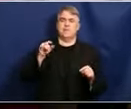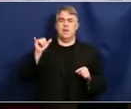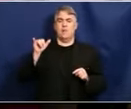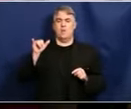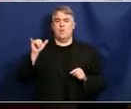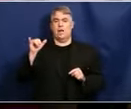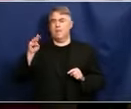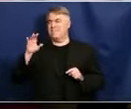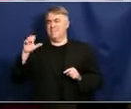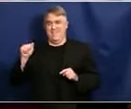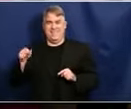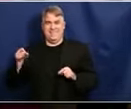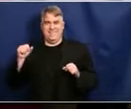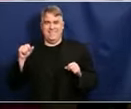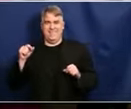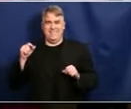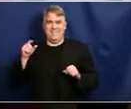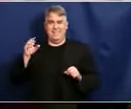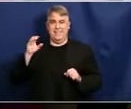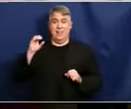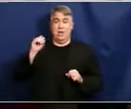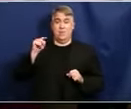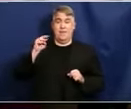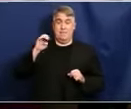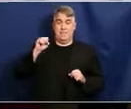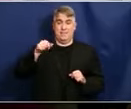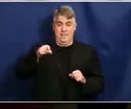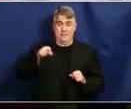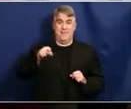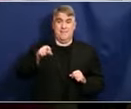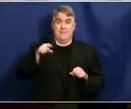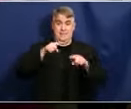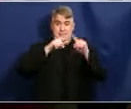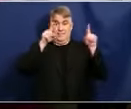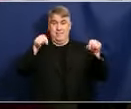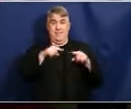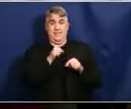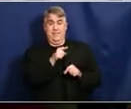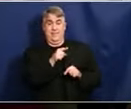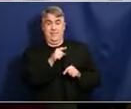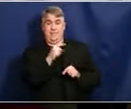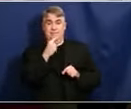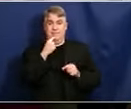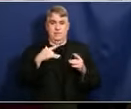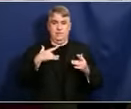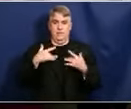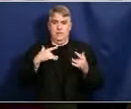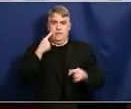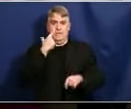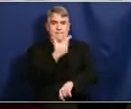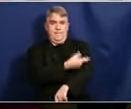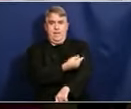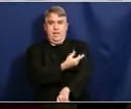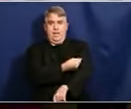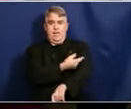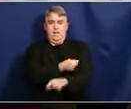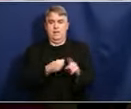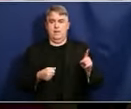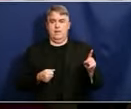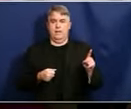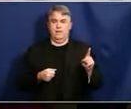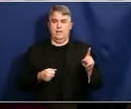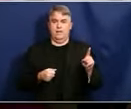this past weekend. Even though there were signs, I know everybody's super excited about getting their vaccine. Unfortunately, we didn't have enough vaccines.